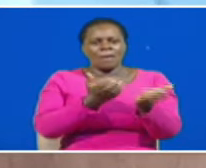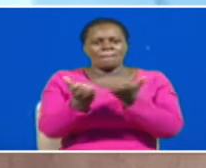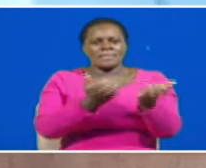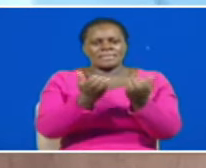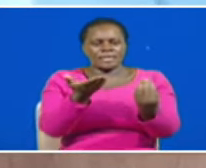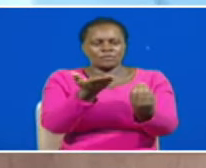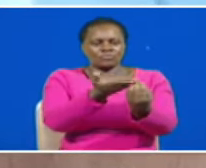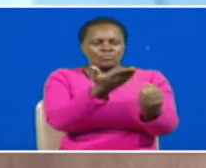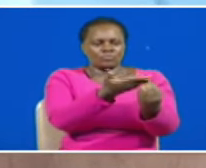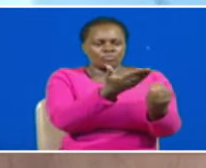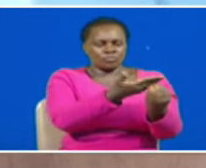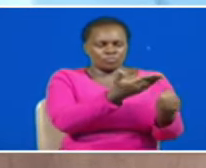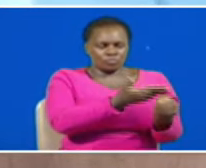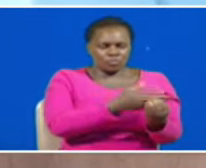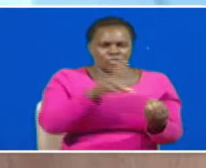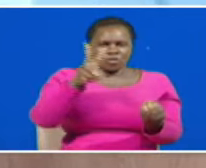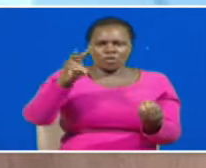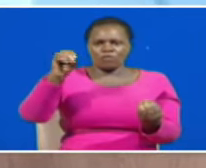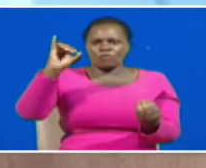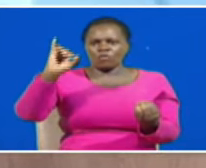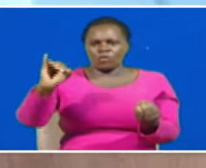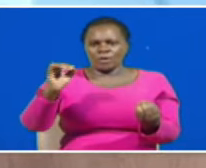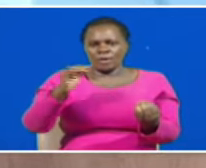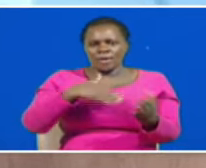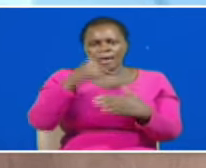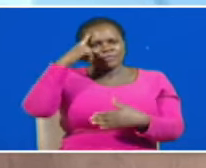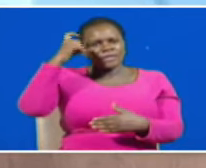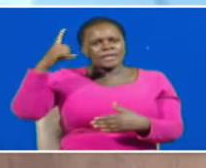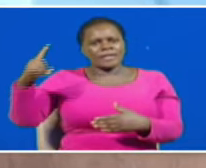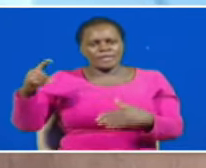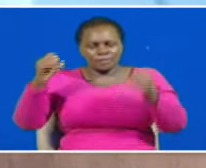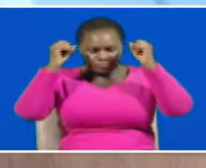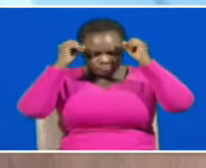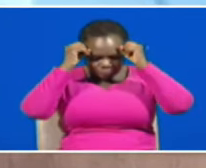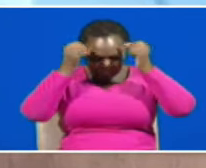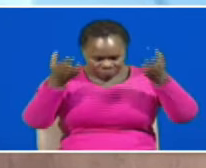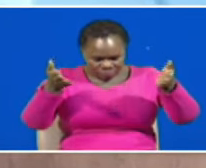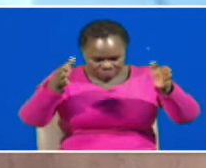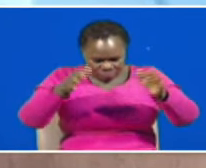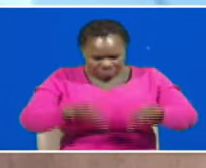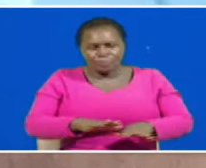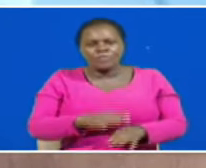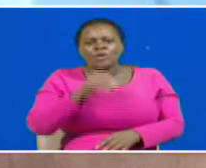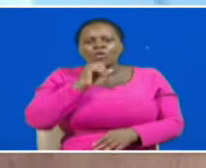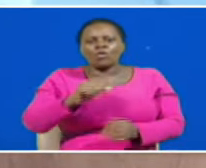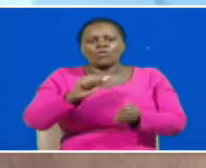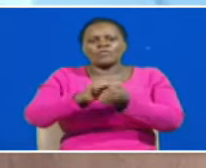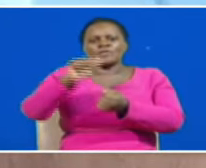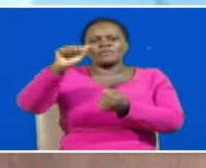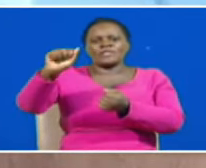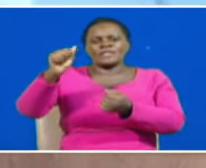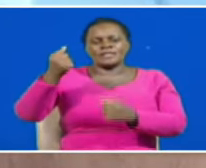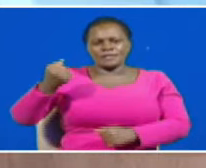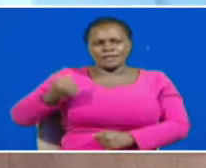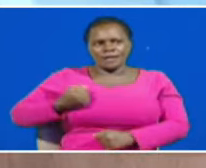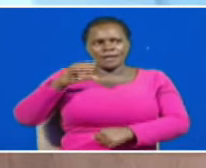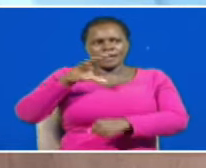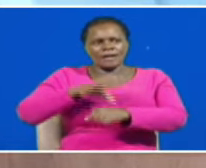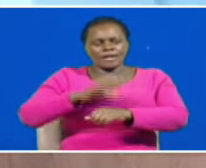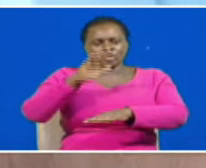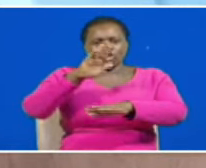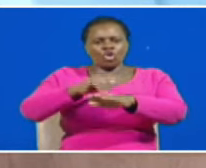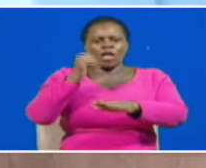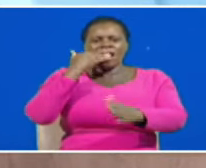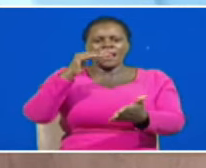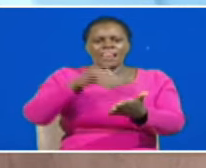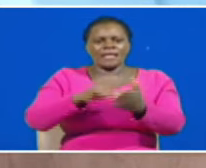fried potatoes in Voi after her dream of furthering her studies collapsed. 15-year-old Florence Munda received her calling letter